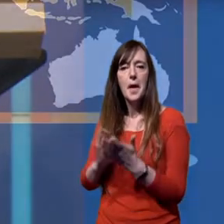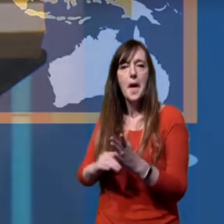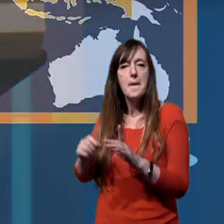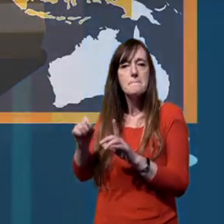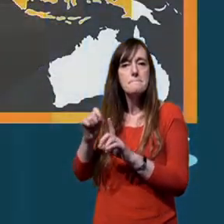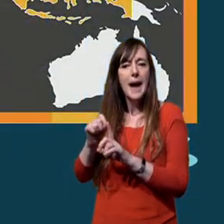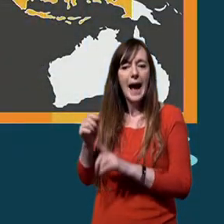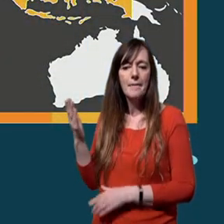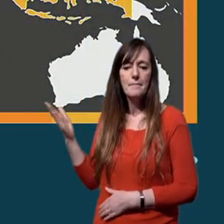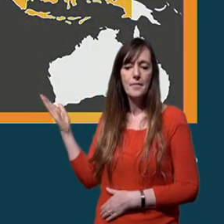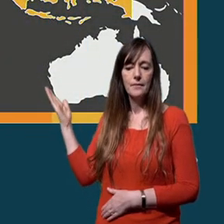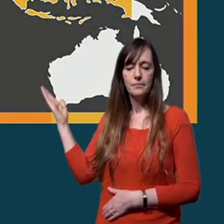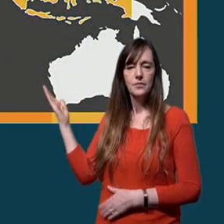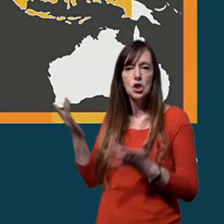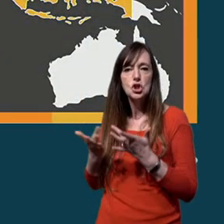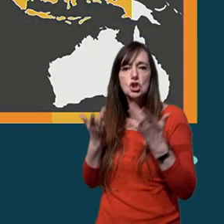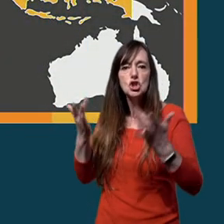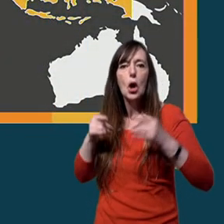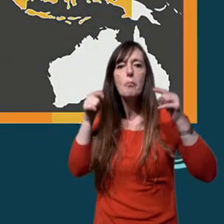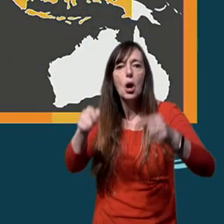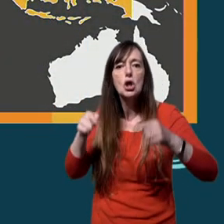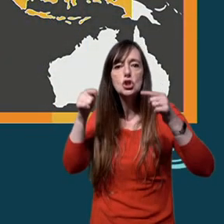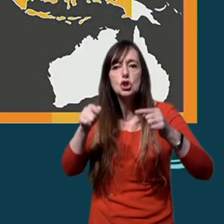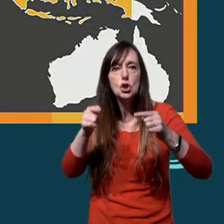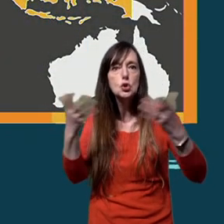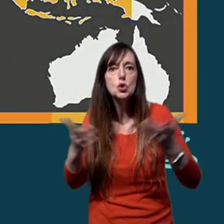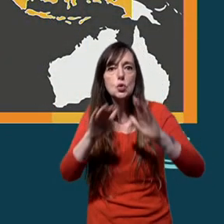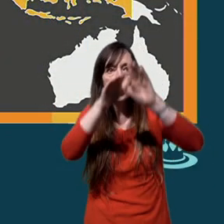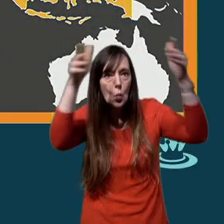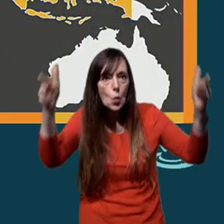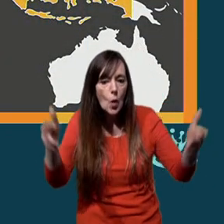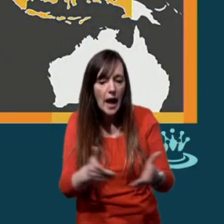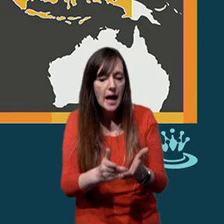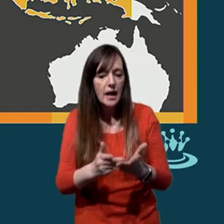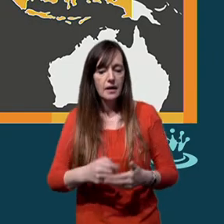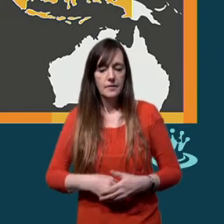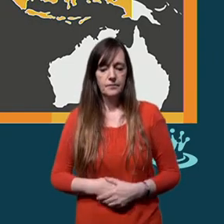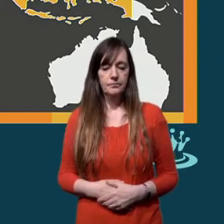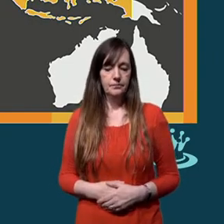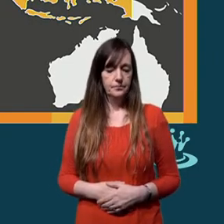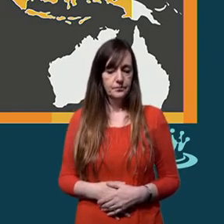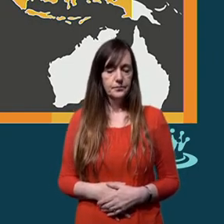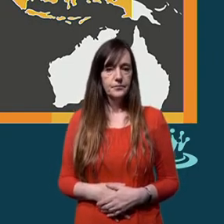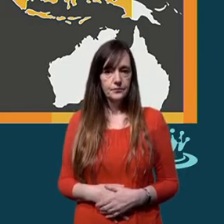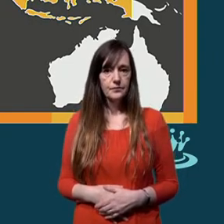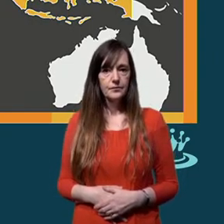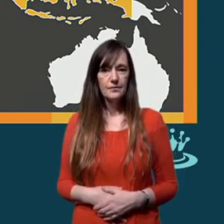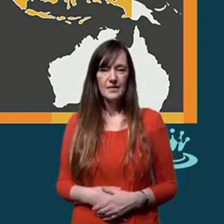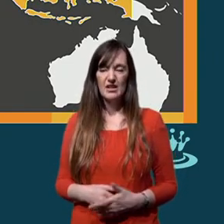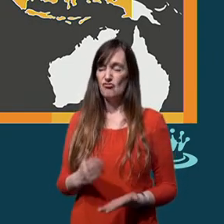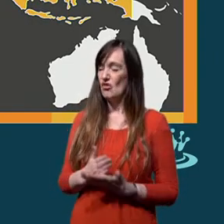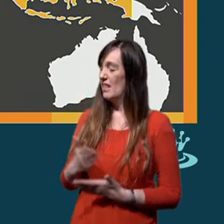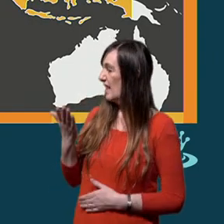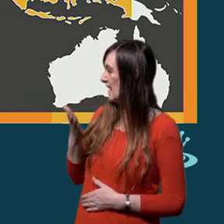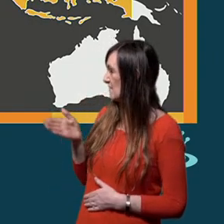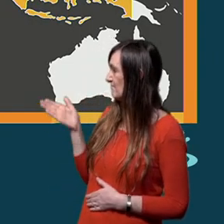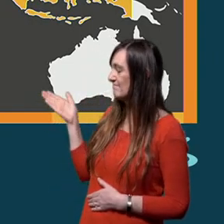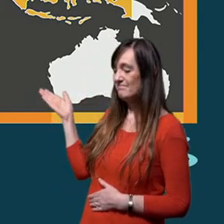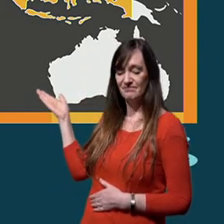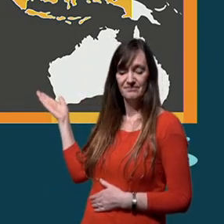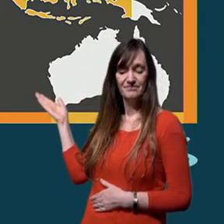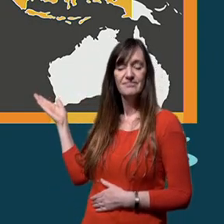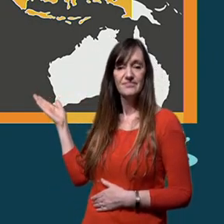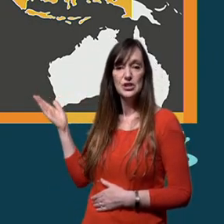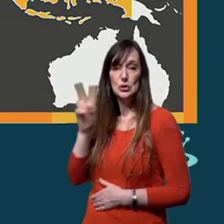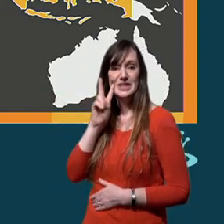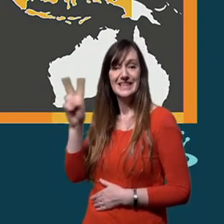us where persecution is most rampant in the world. And the bottom line from that picture is that it's